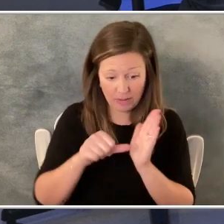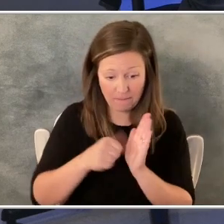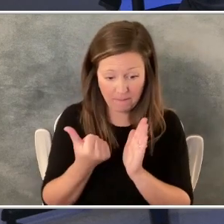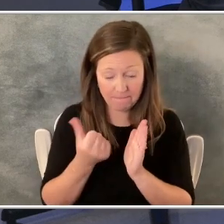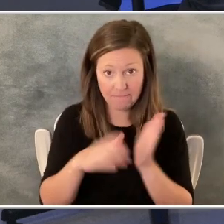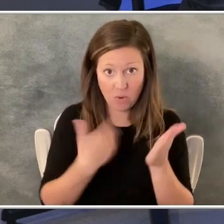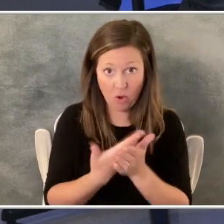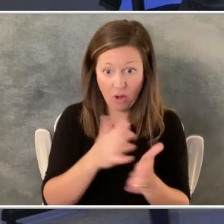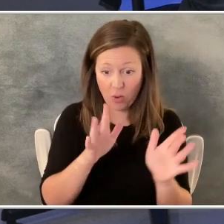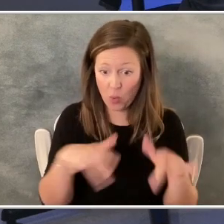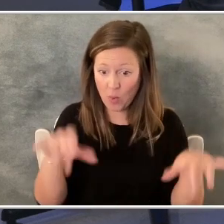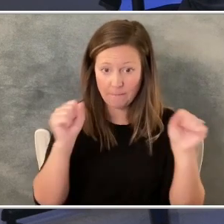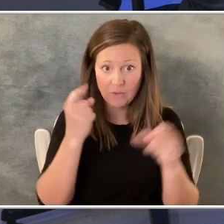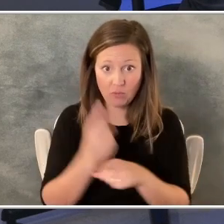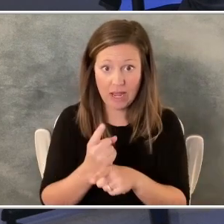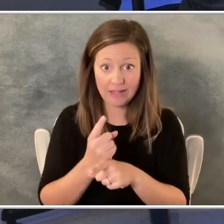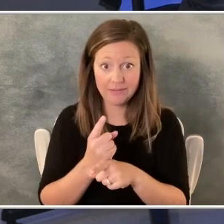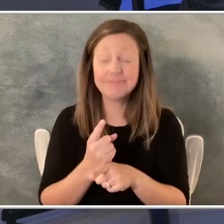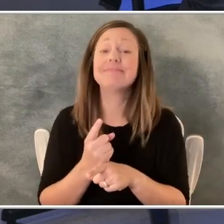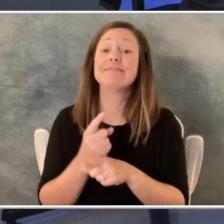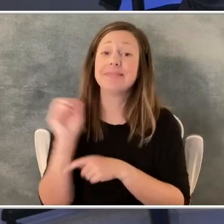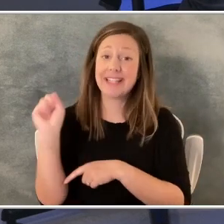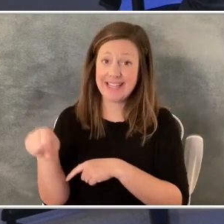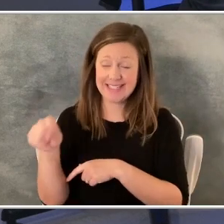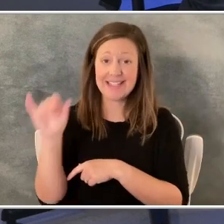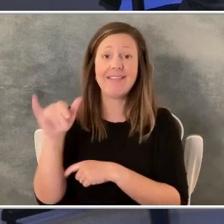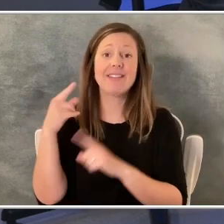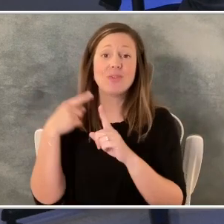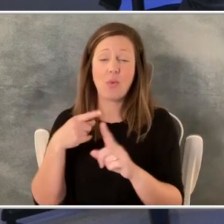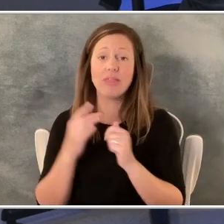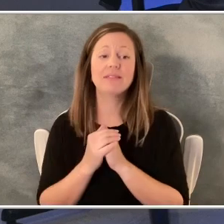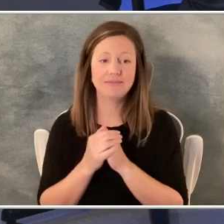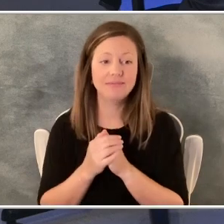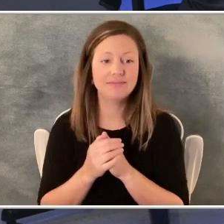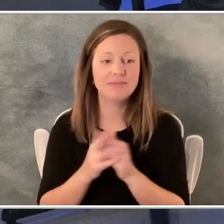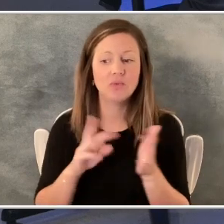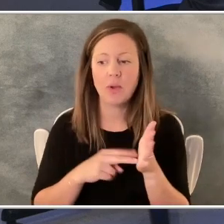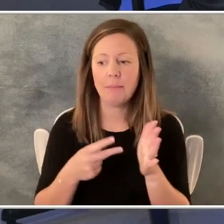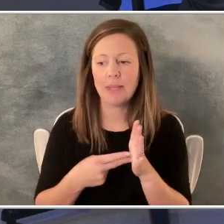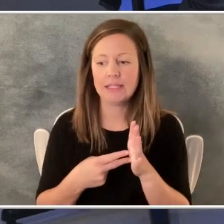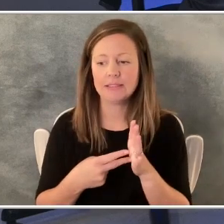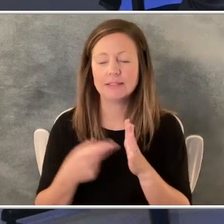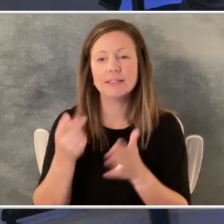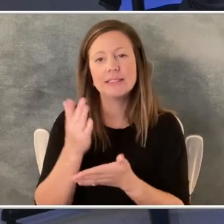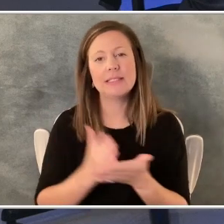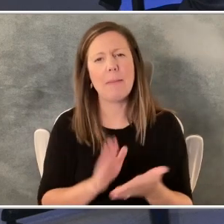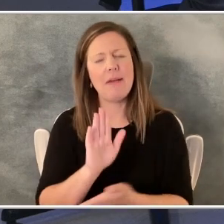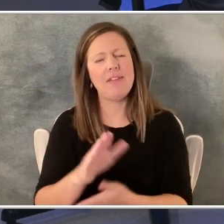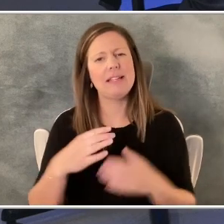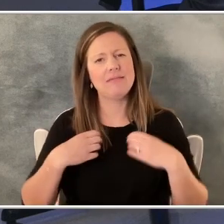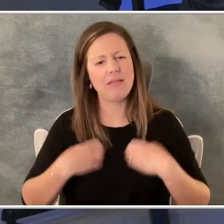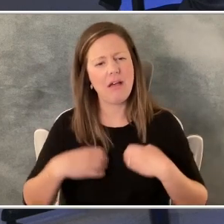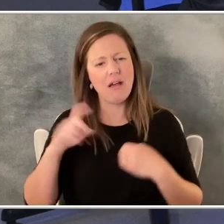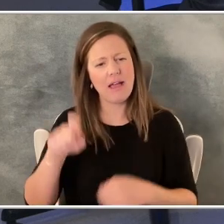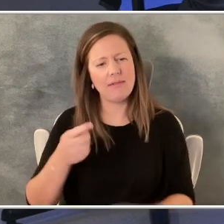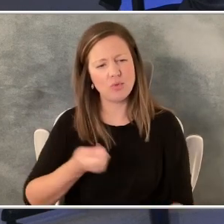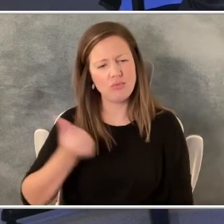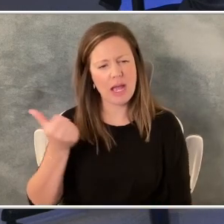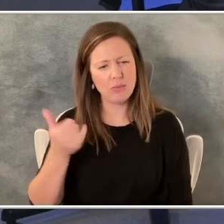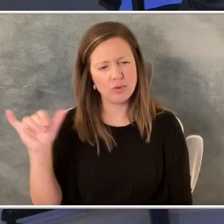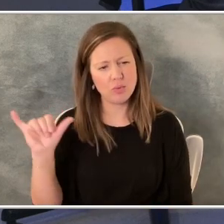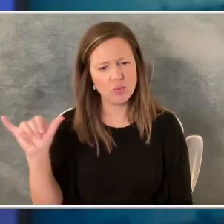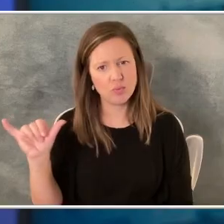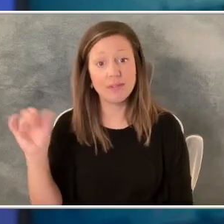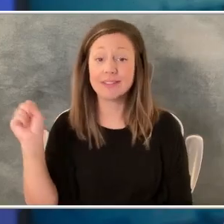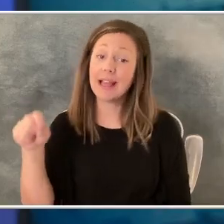gone for good? That's the hope, yes. Okay, so did you have to remove some of Scott's lung during this procedure? Yeah, absolutely.